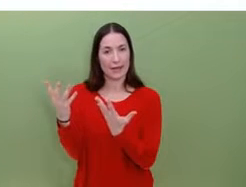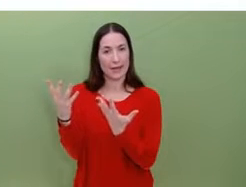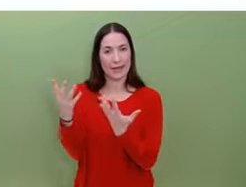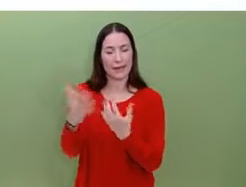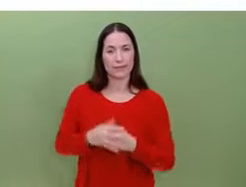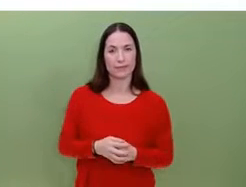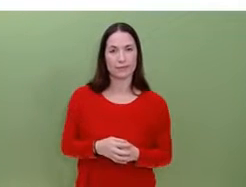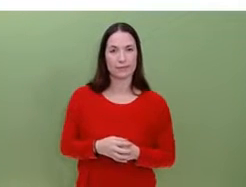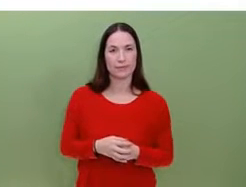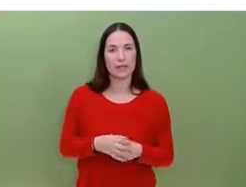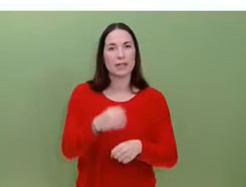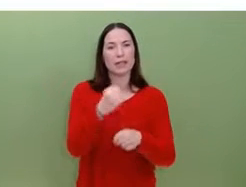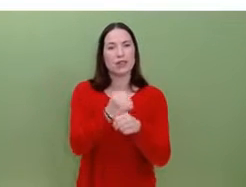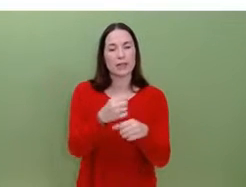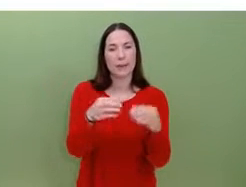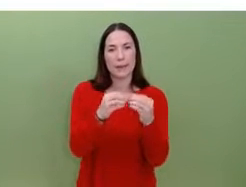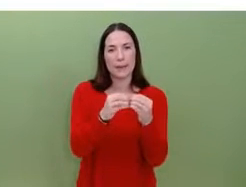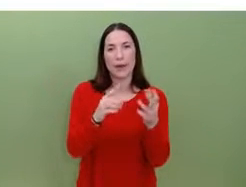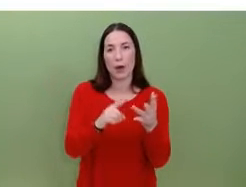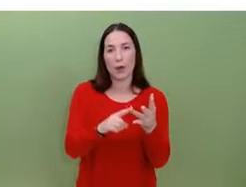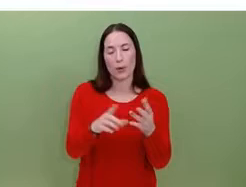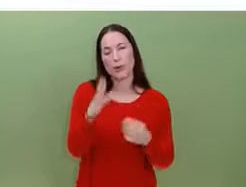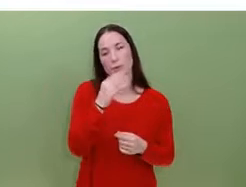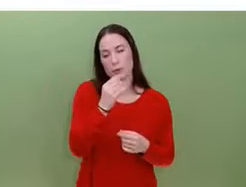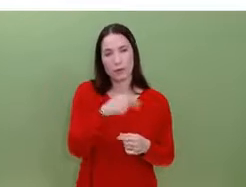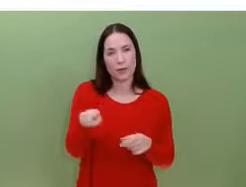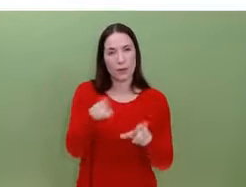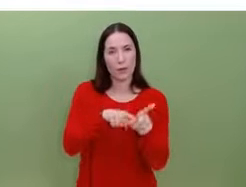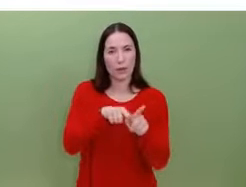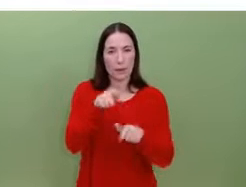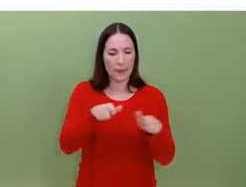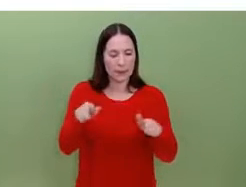GBOs are empowering for young people. They focus on values that are important to them.